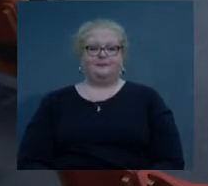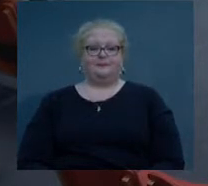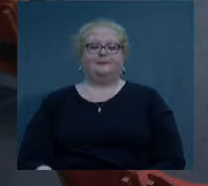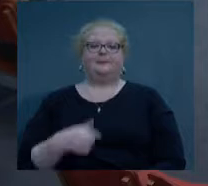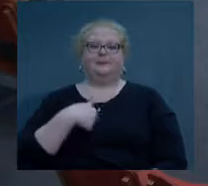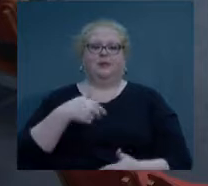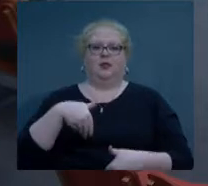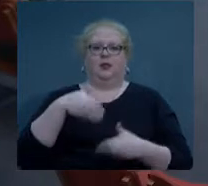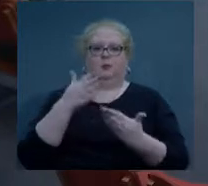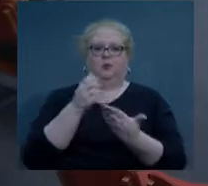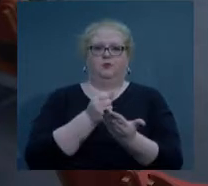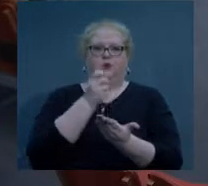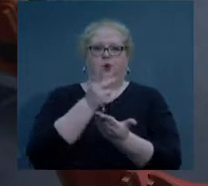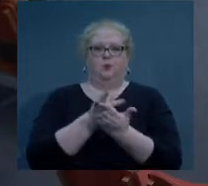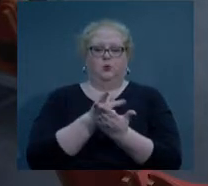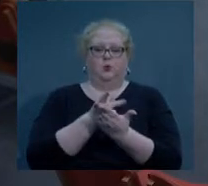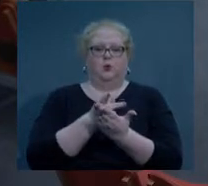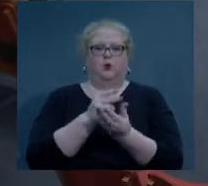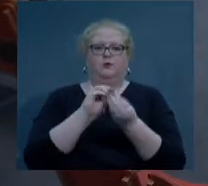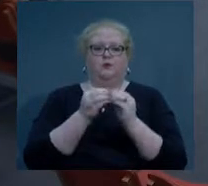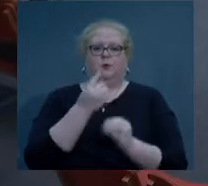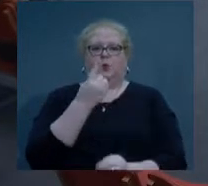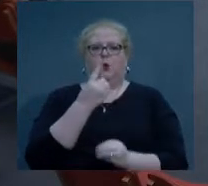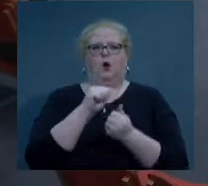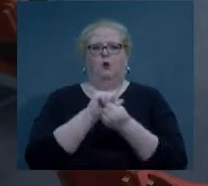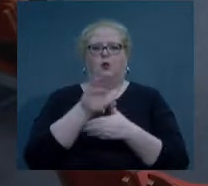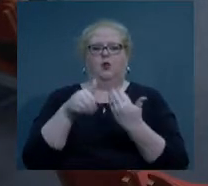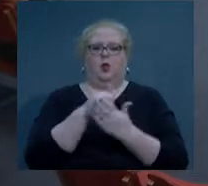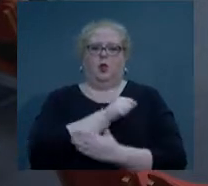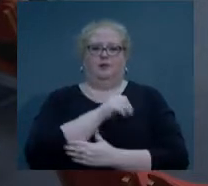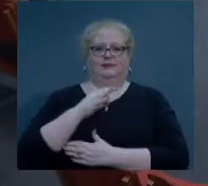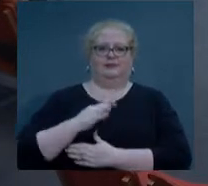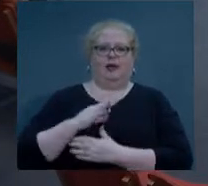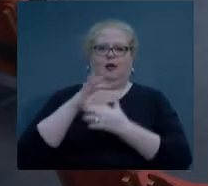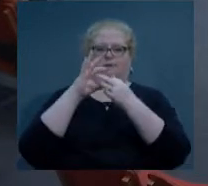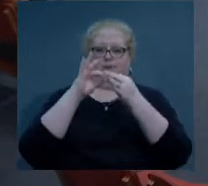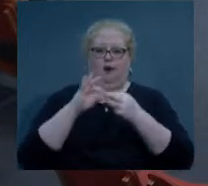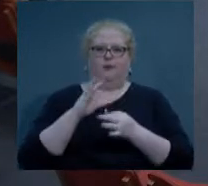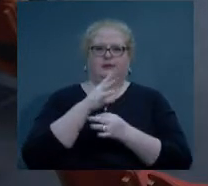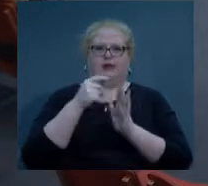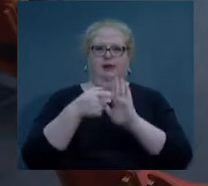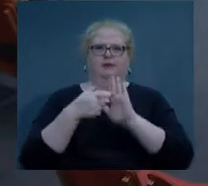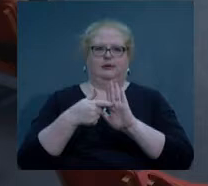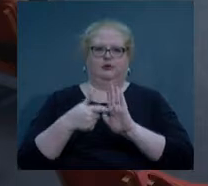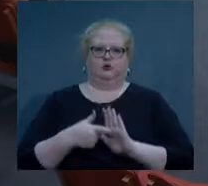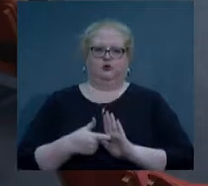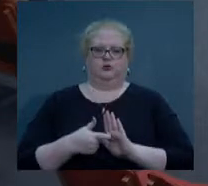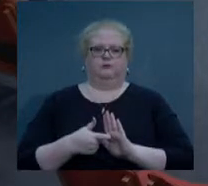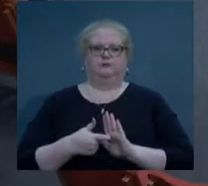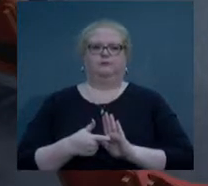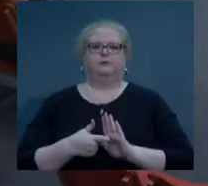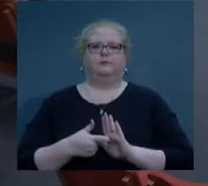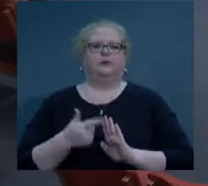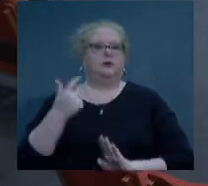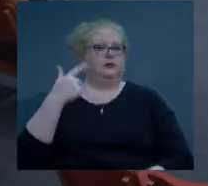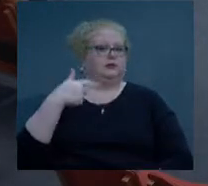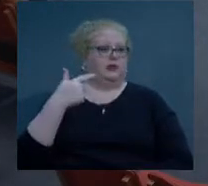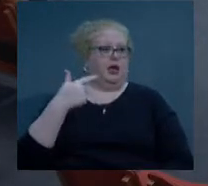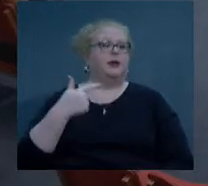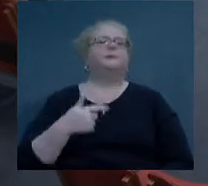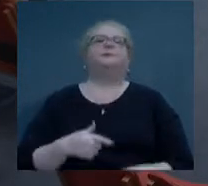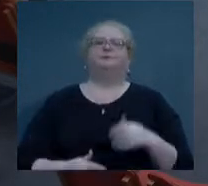I move for the approval of item number 1 with all staff comments and conditions. Motion, is there a second? I'll second.